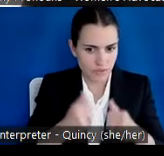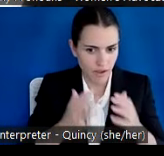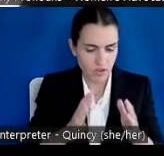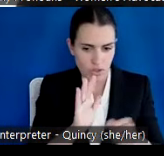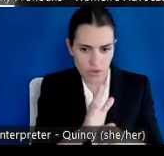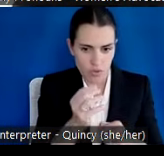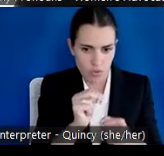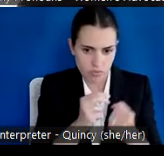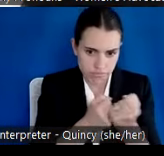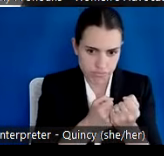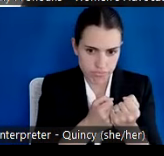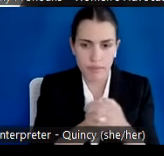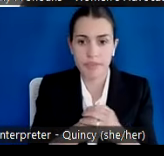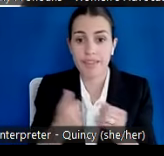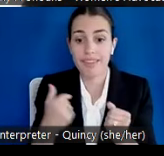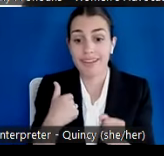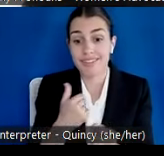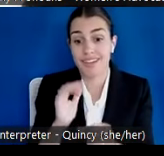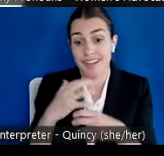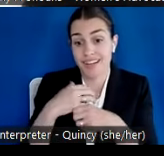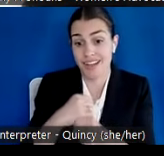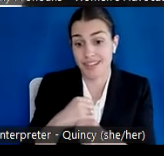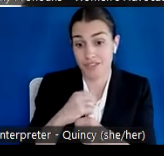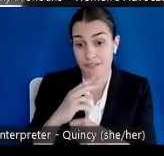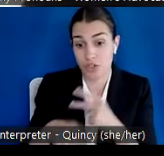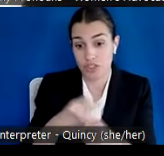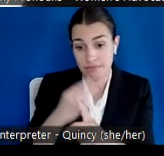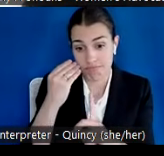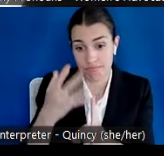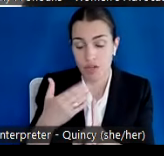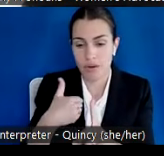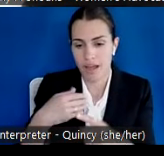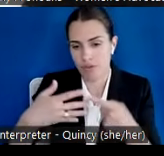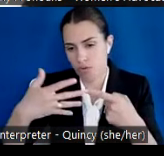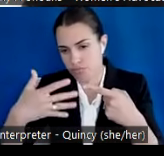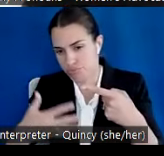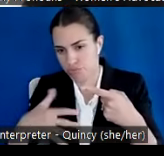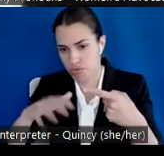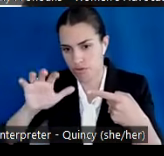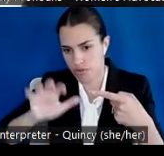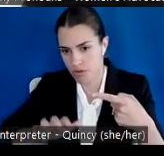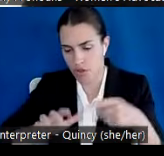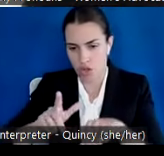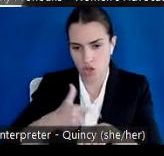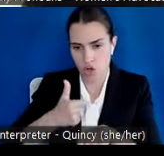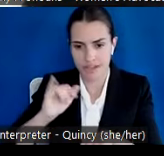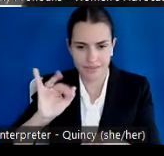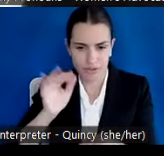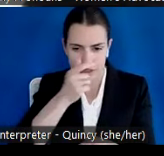That is a condensed version, so there's a longer one on the site that is linked in the chat as well too, if you are interested.